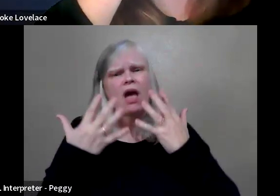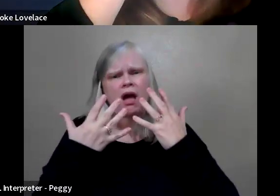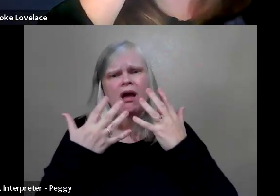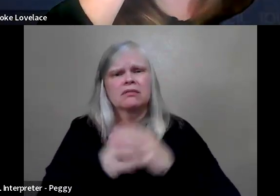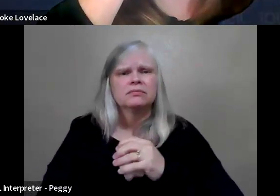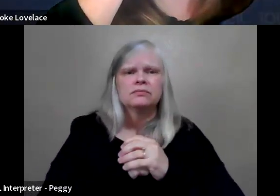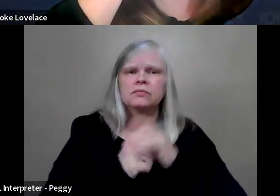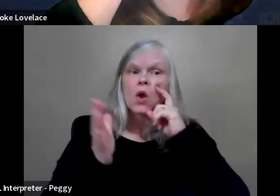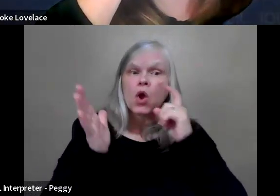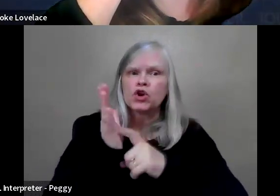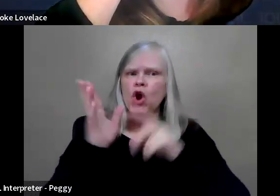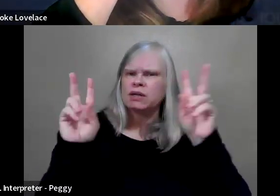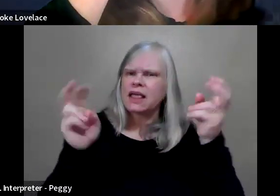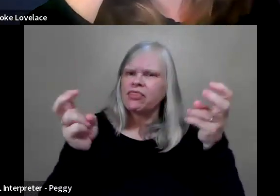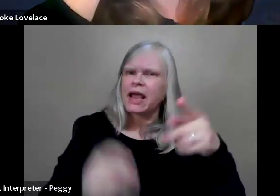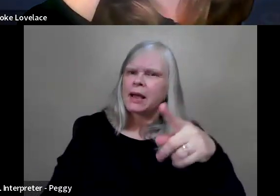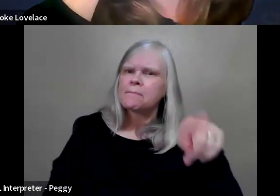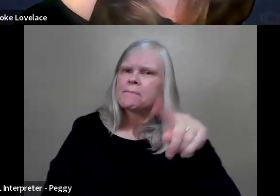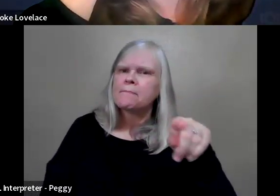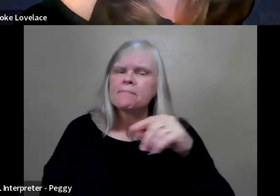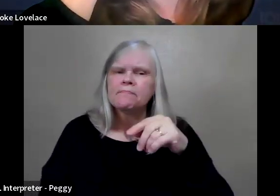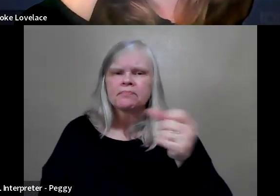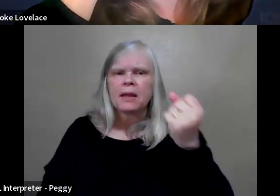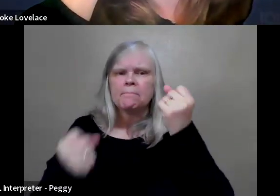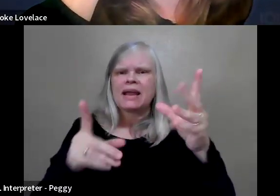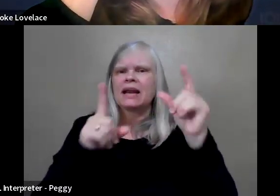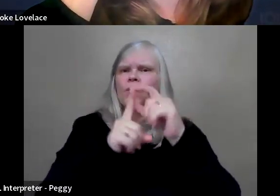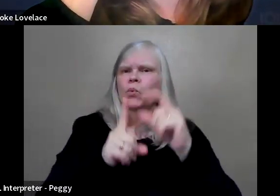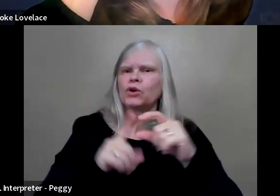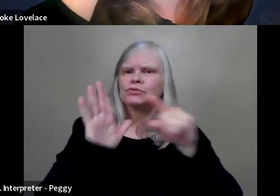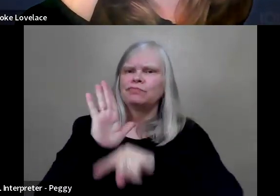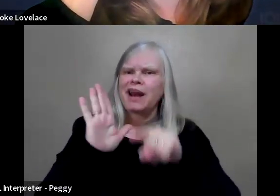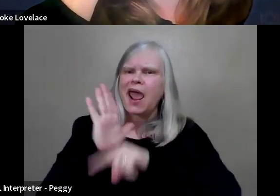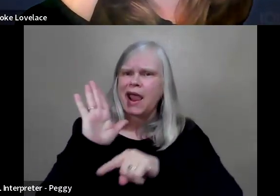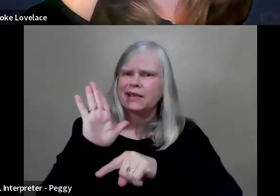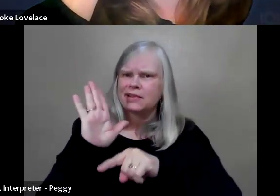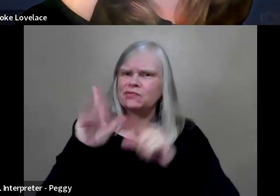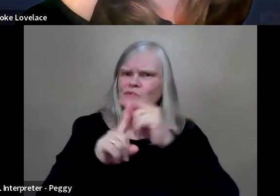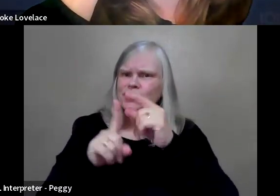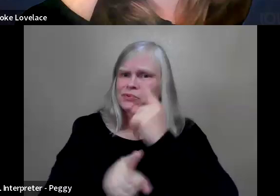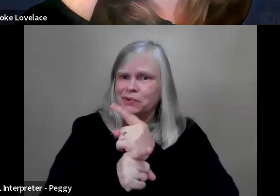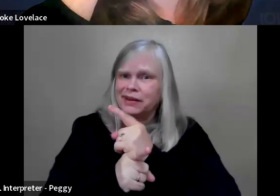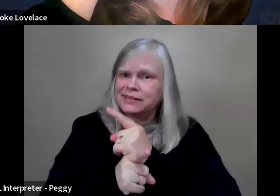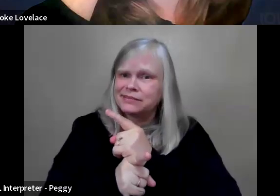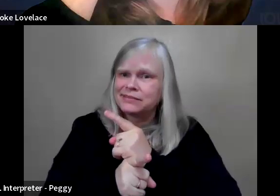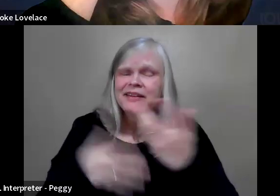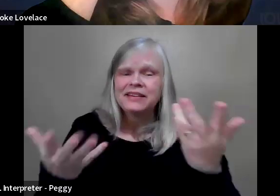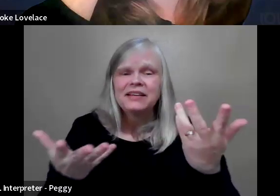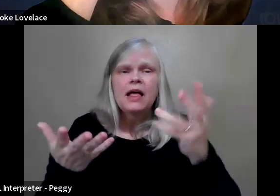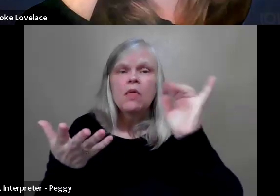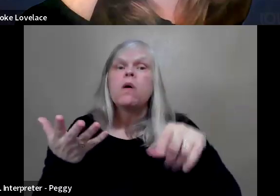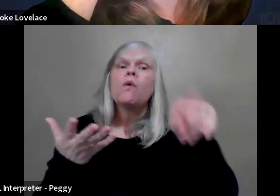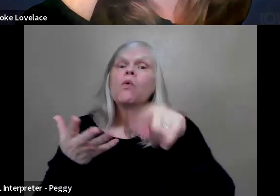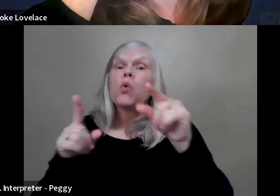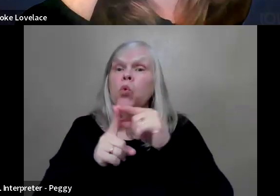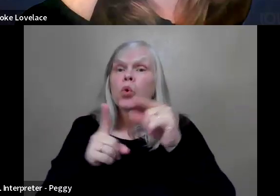And you notice a theme here that a lot of these words are negative, right? And so all of these